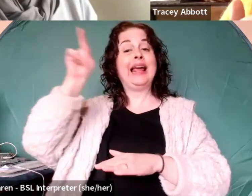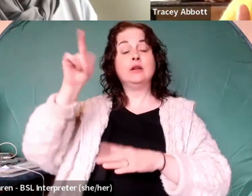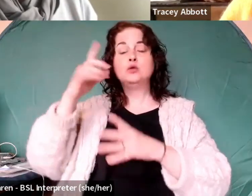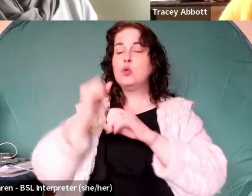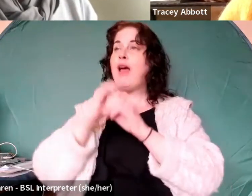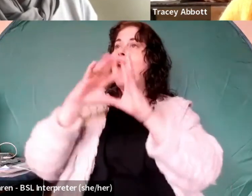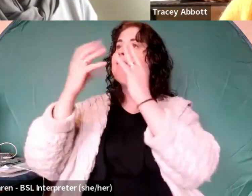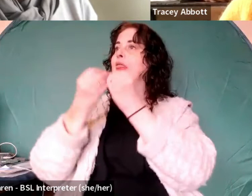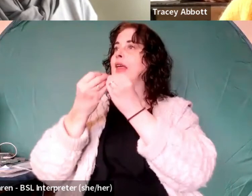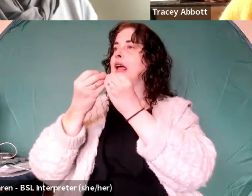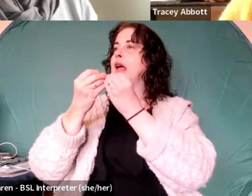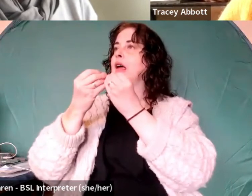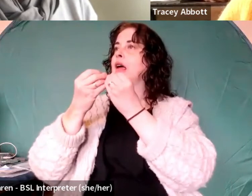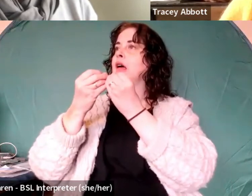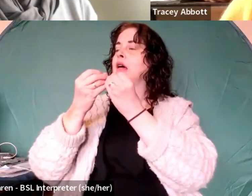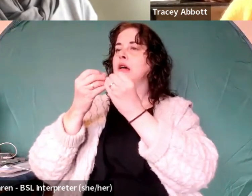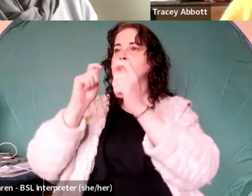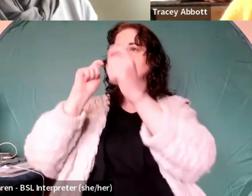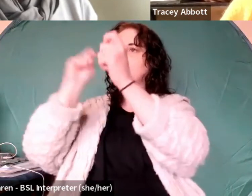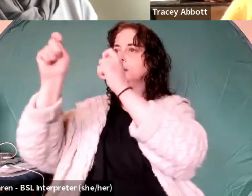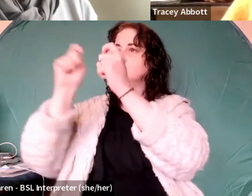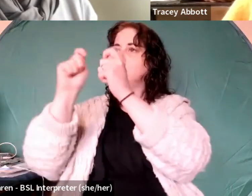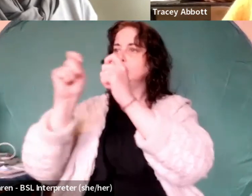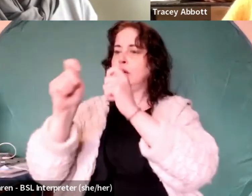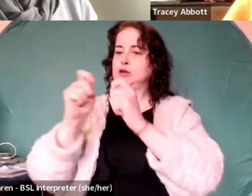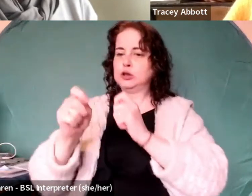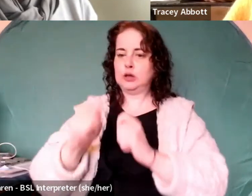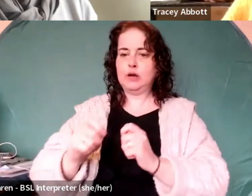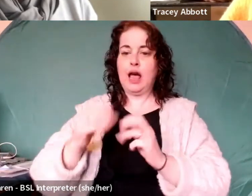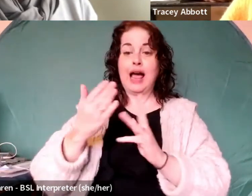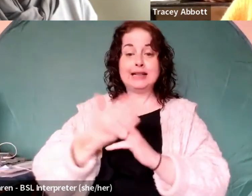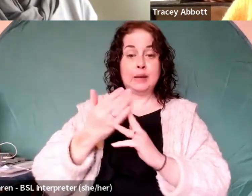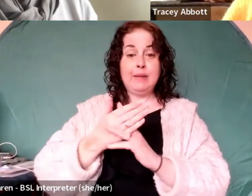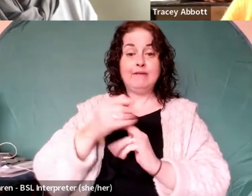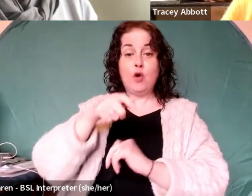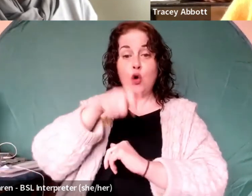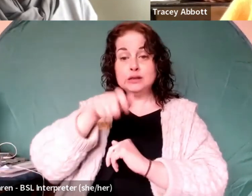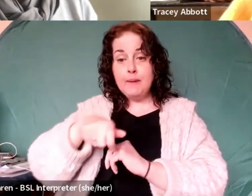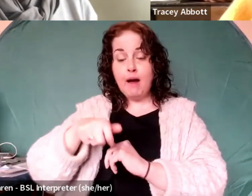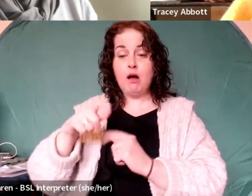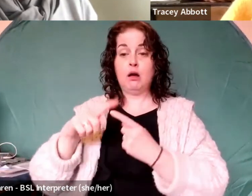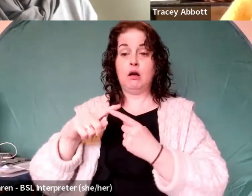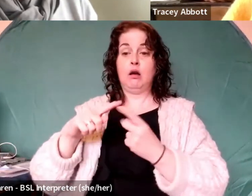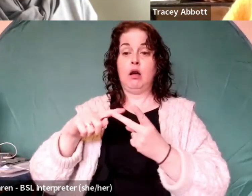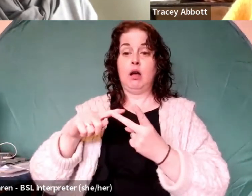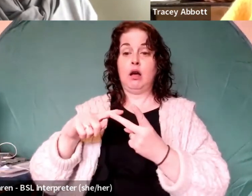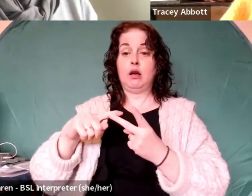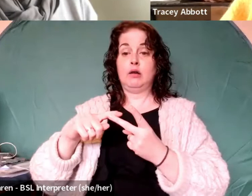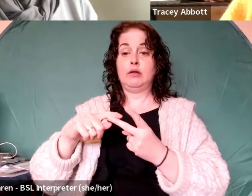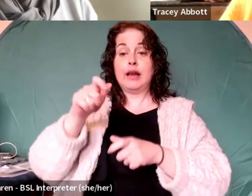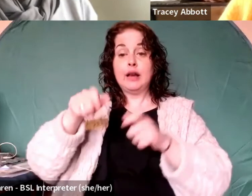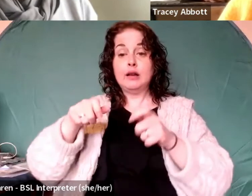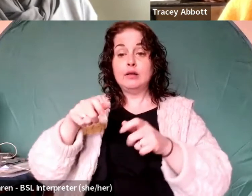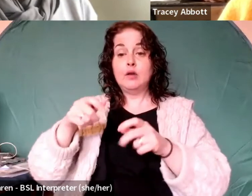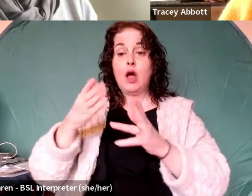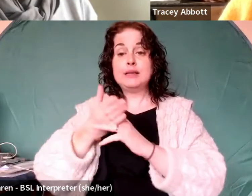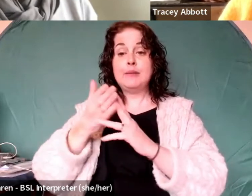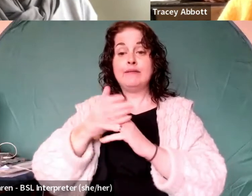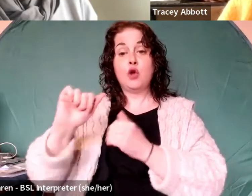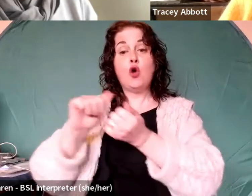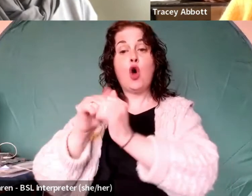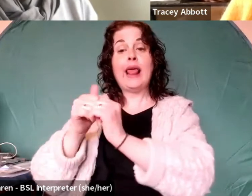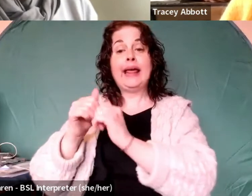everything, turning over every stone to make sure not only is it accessible for your customers, it's accessible for your candidates, and then it's accessible for your